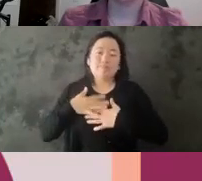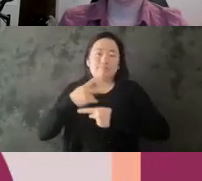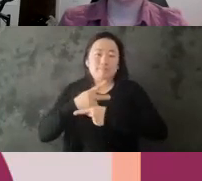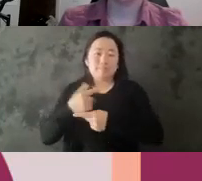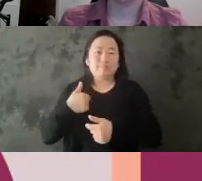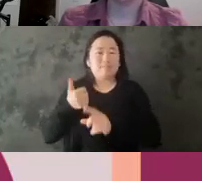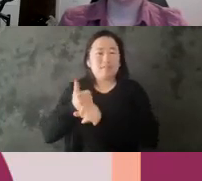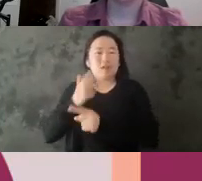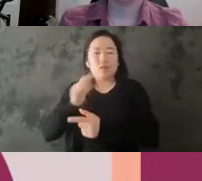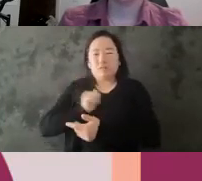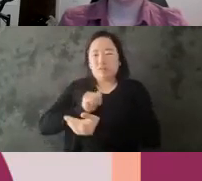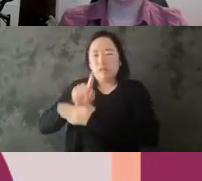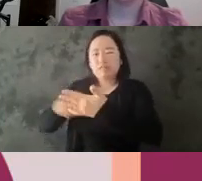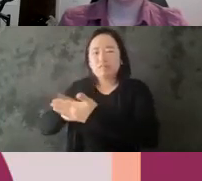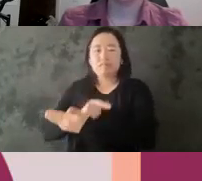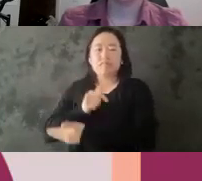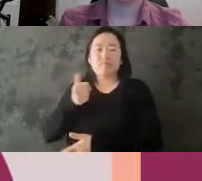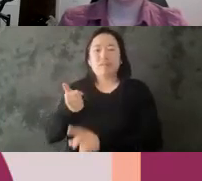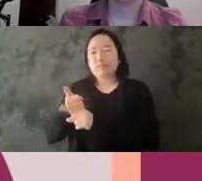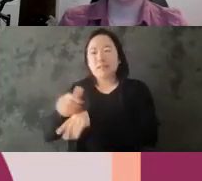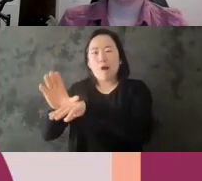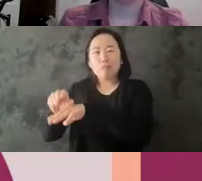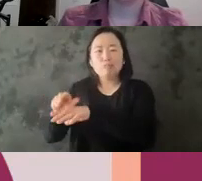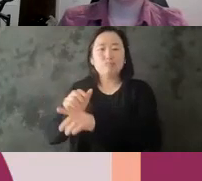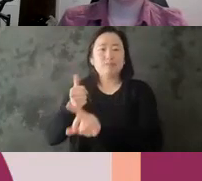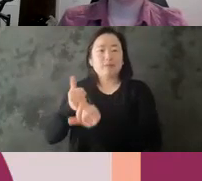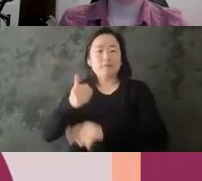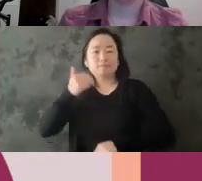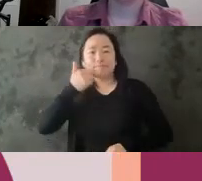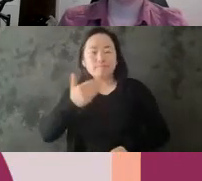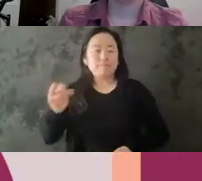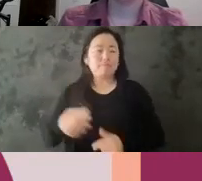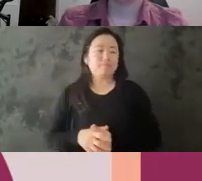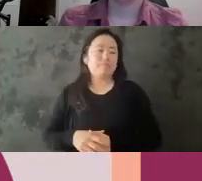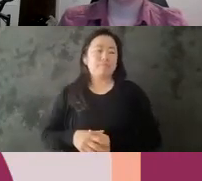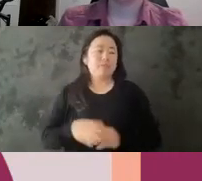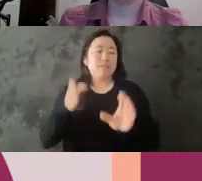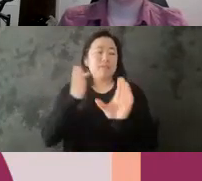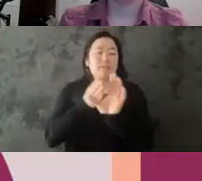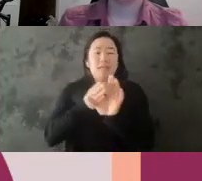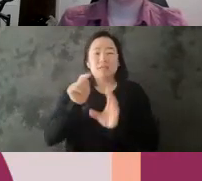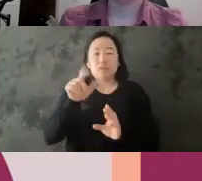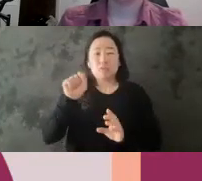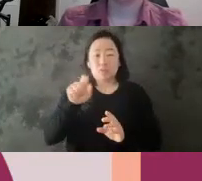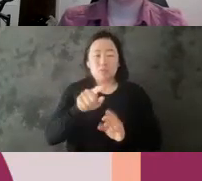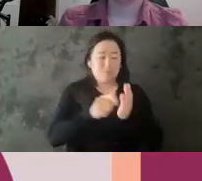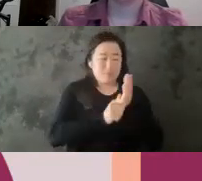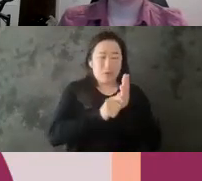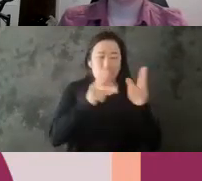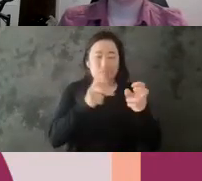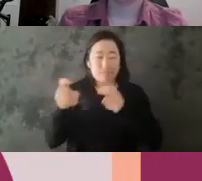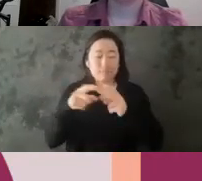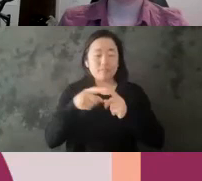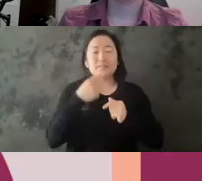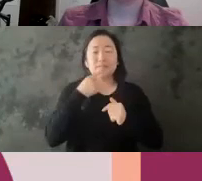and shame. And so this article from Psychology Tools, they talk about dysfunction can come about because of